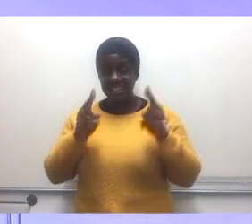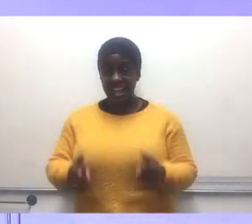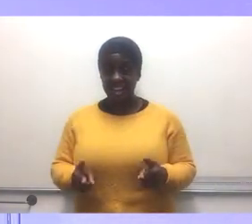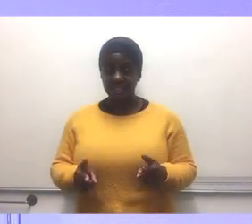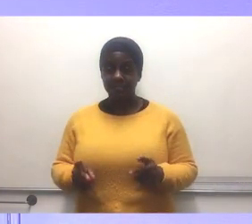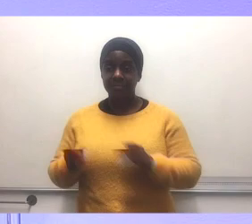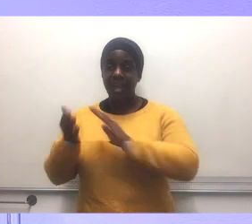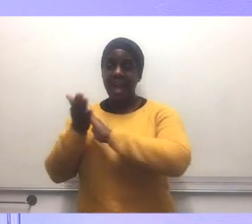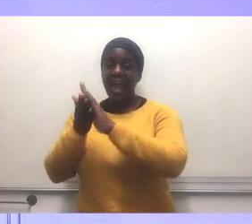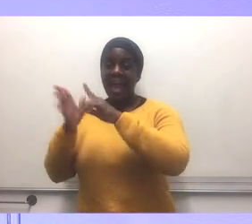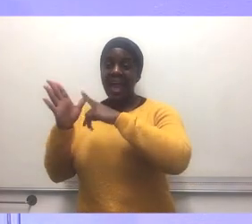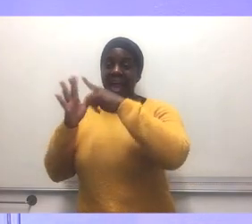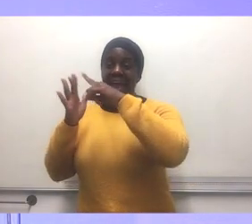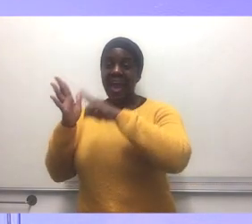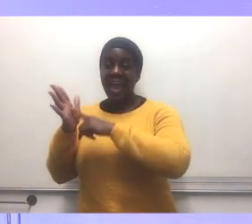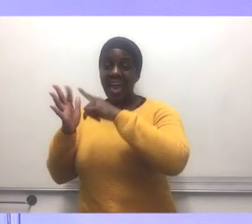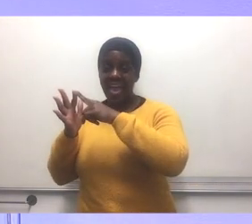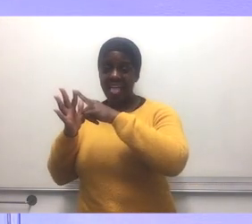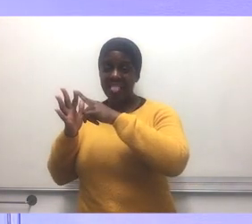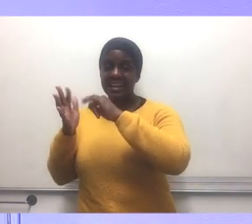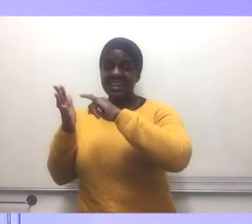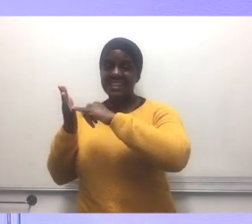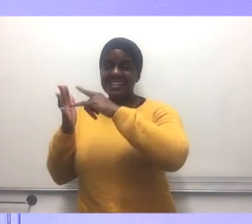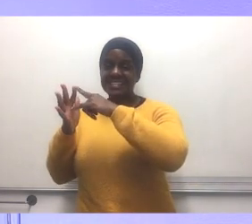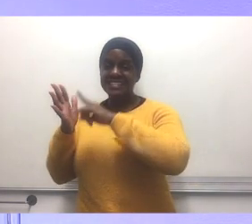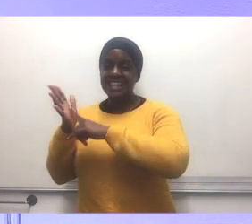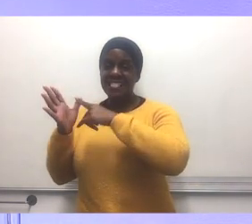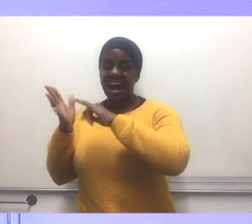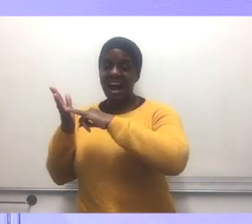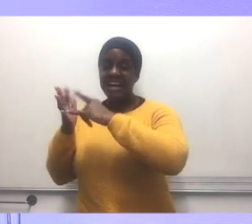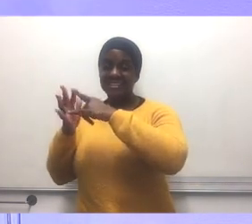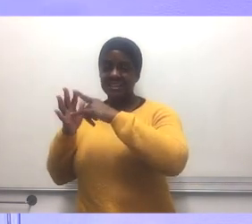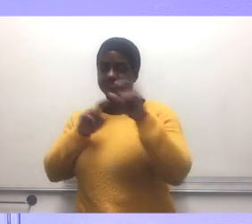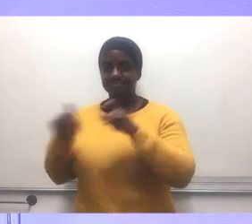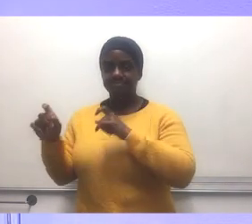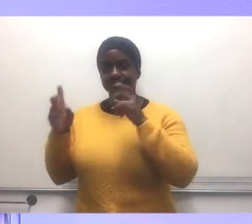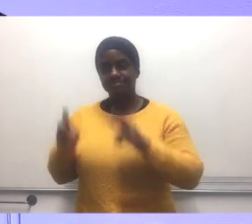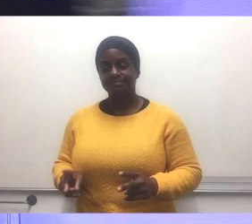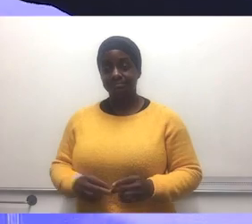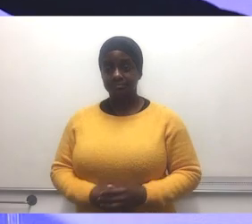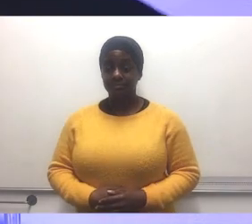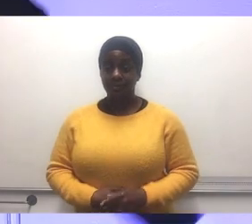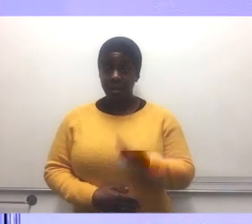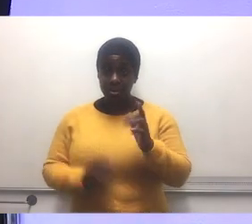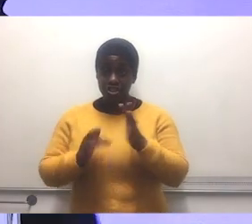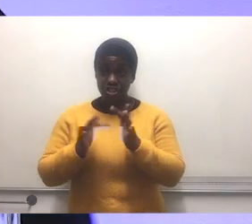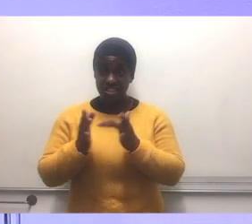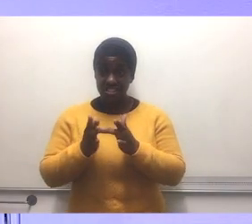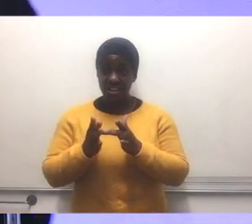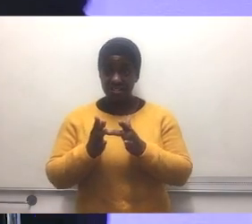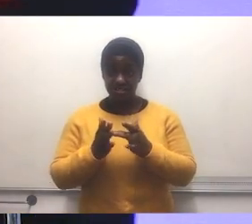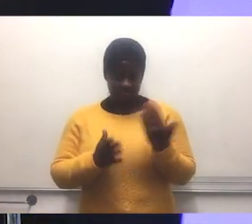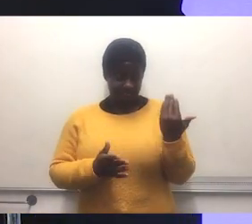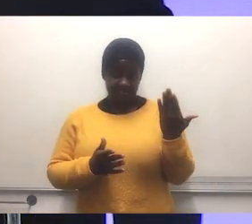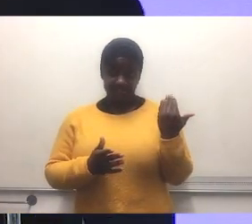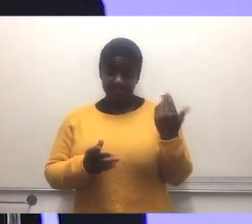Haile Selassie is dead. But I've come by to let you know that Jesus was dead. And